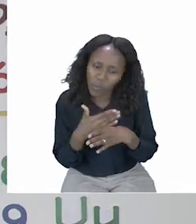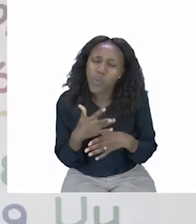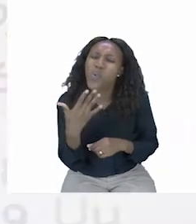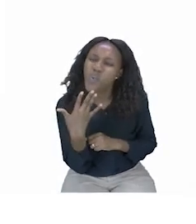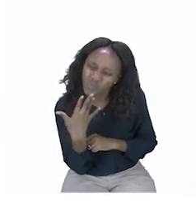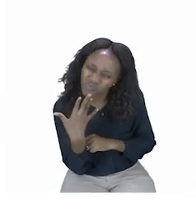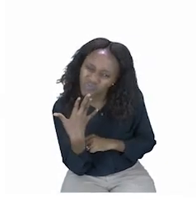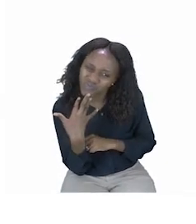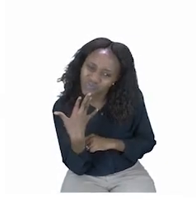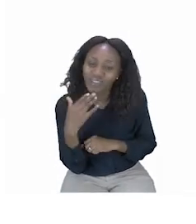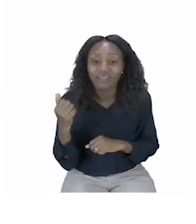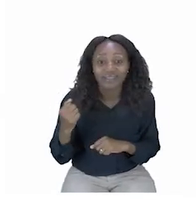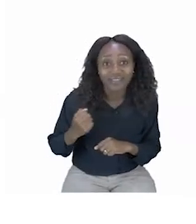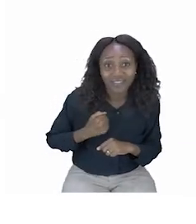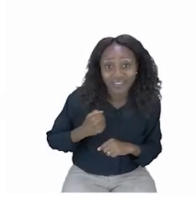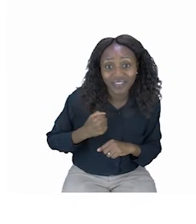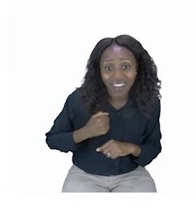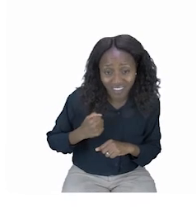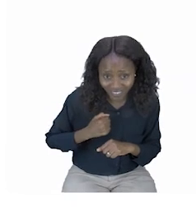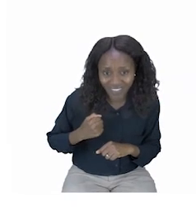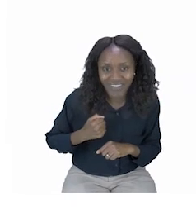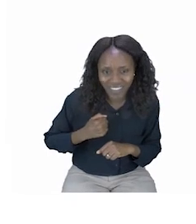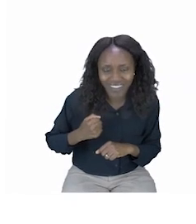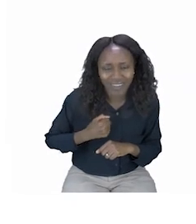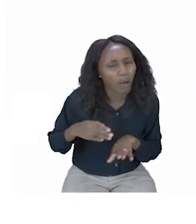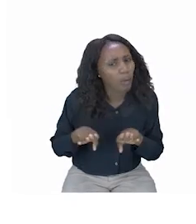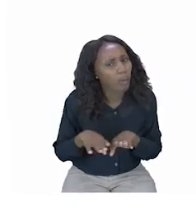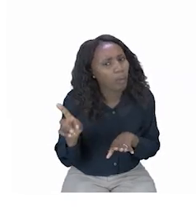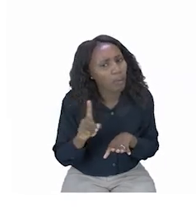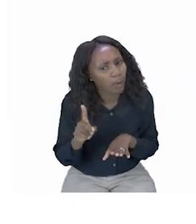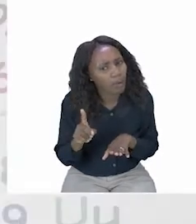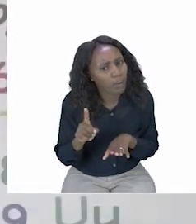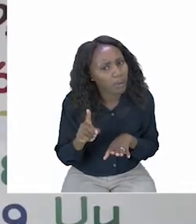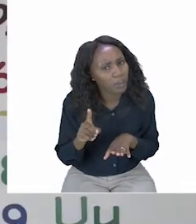The second one is showing us what father will do.